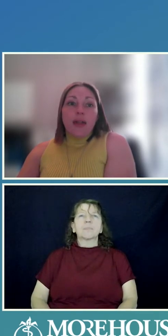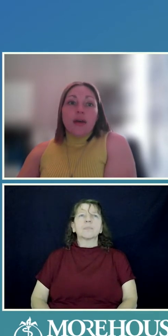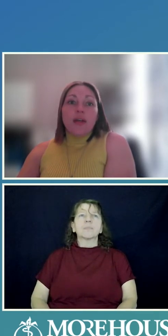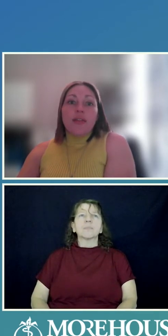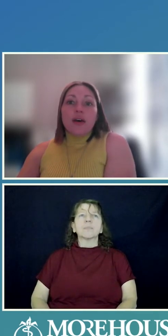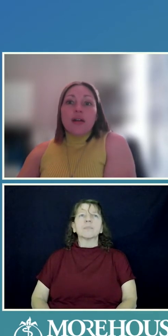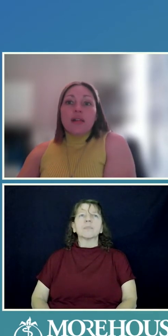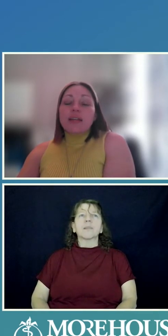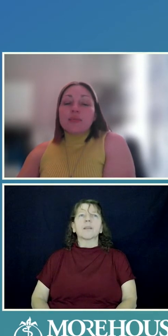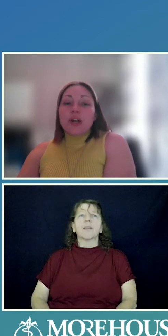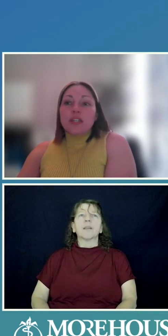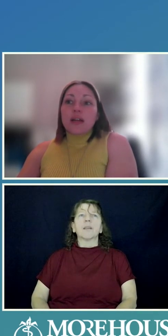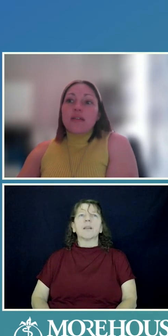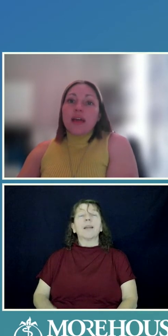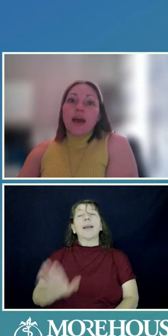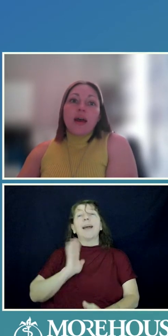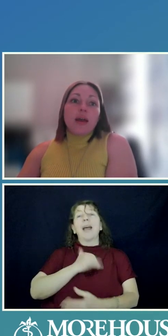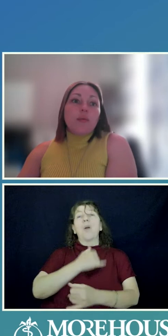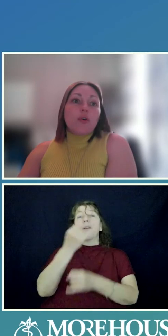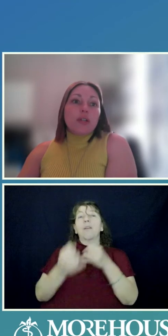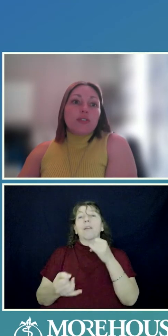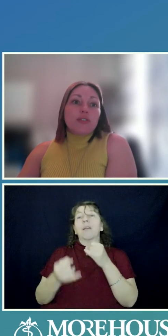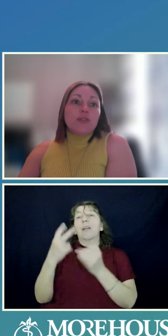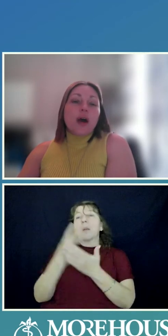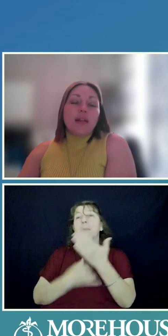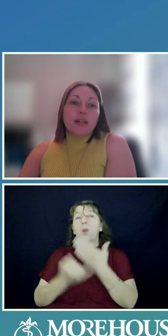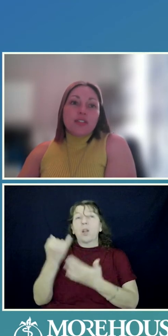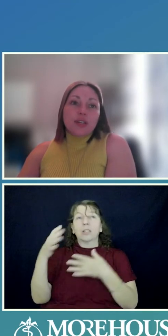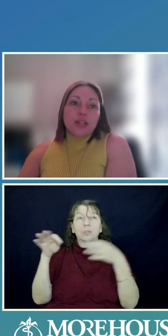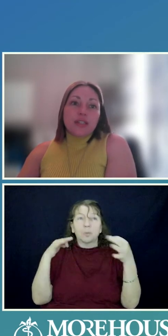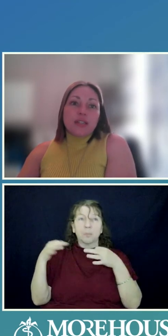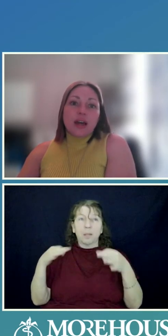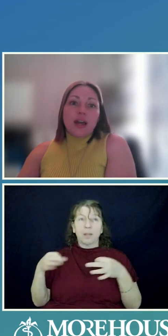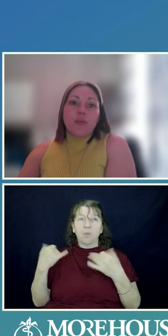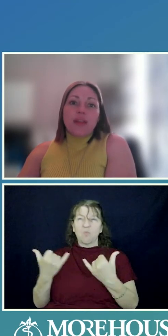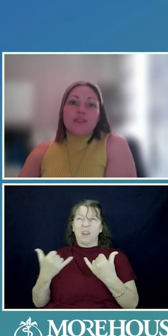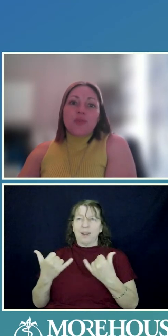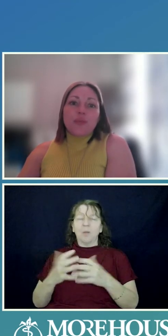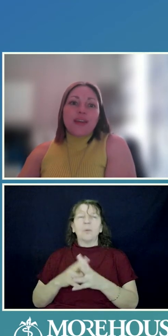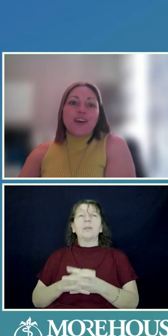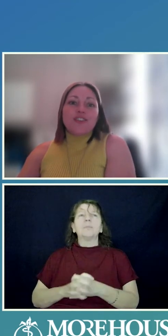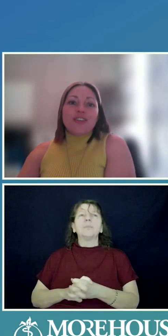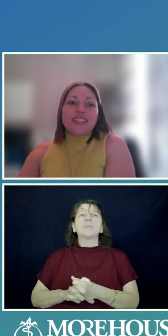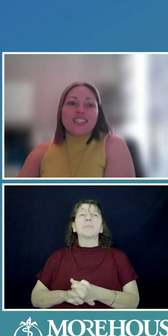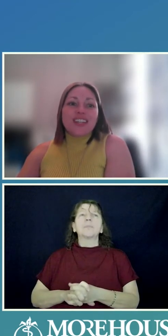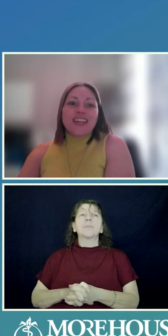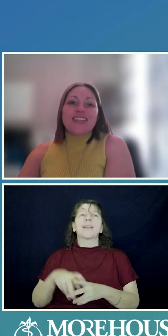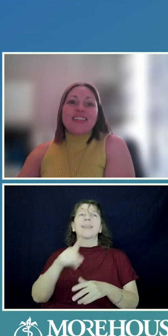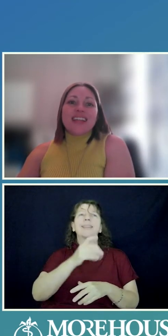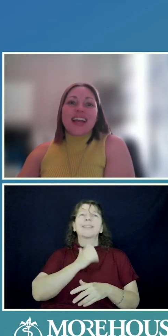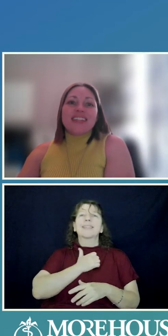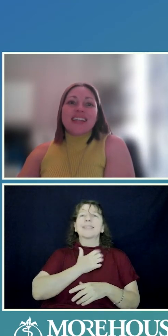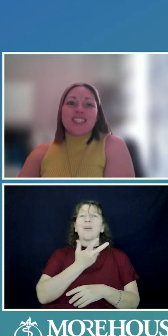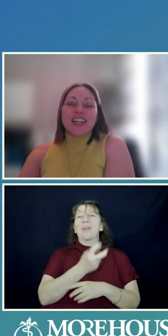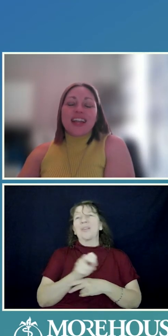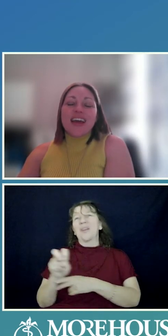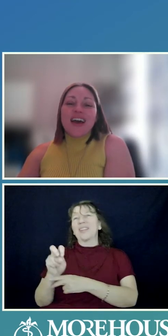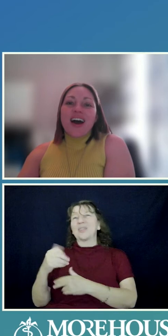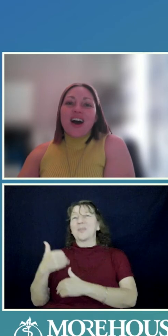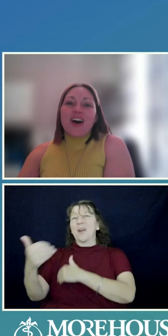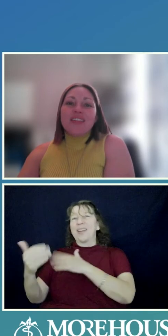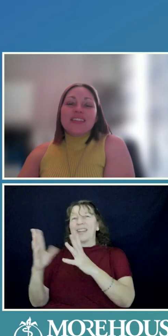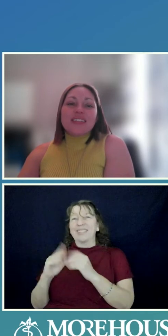And then the last project that I'm going to highlight during this time, and this will be our transition into the next